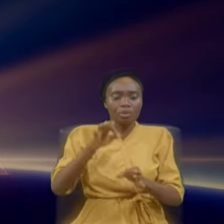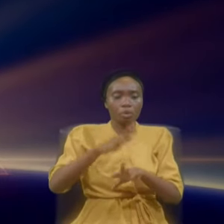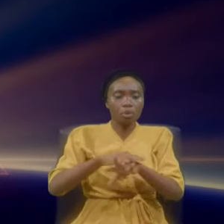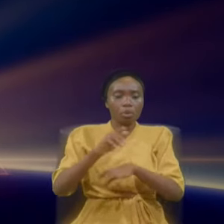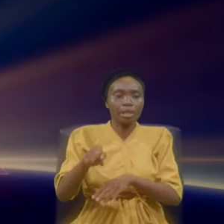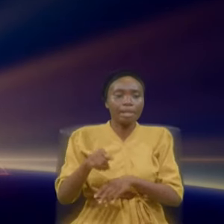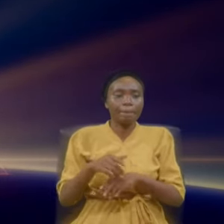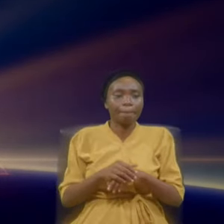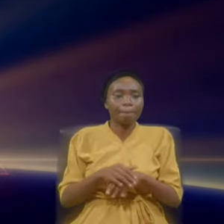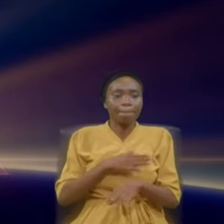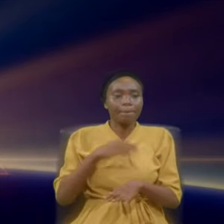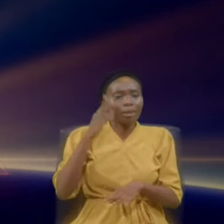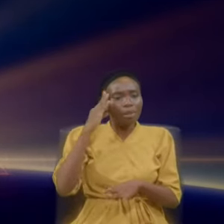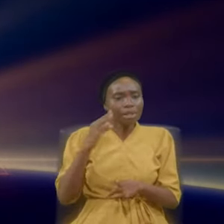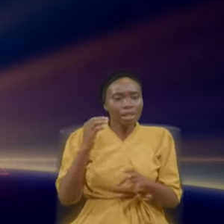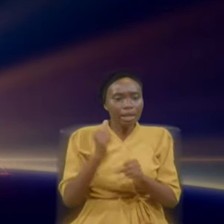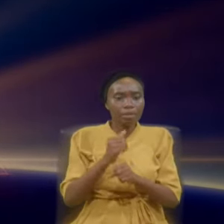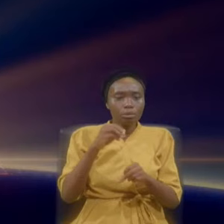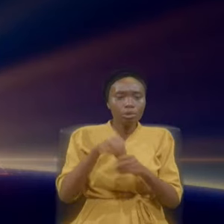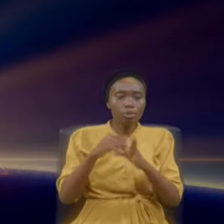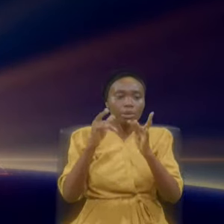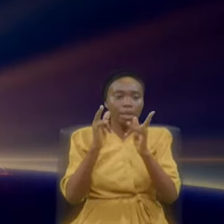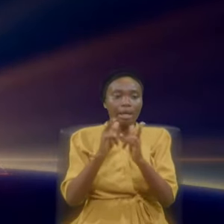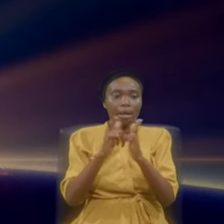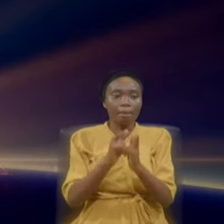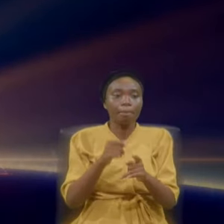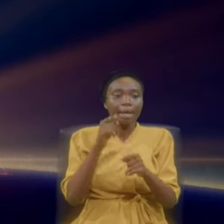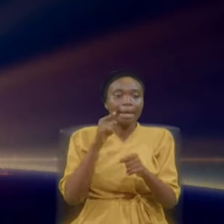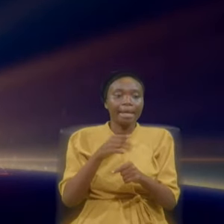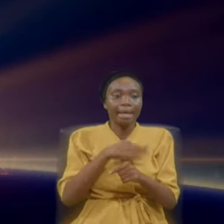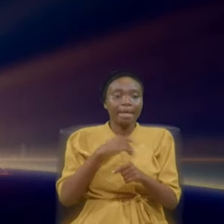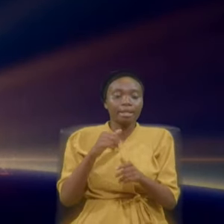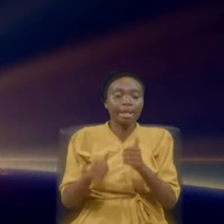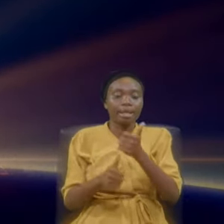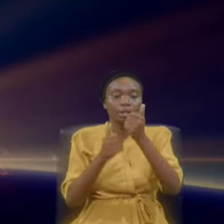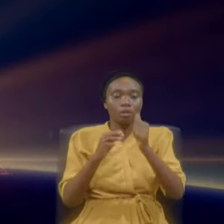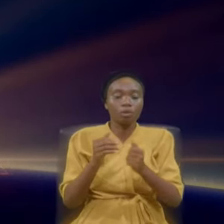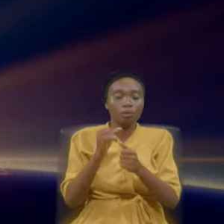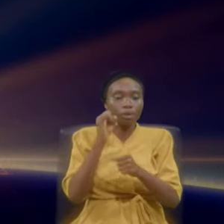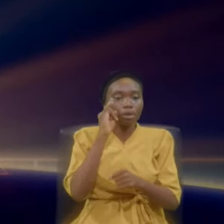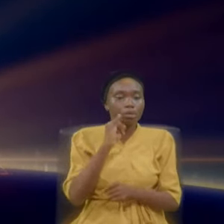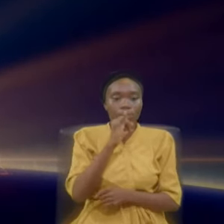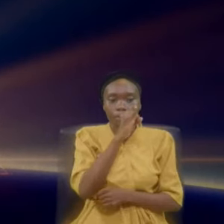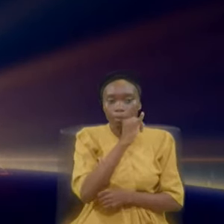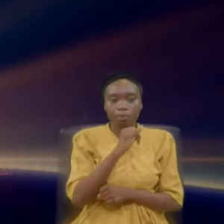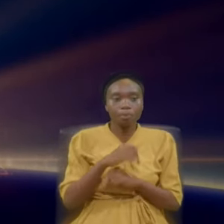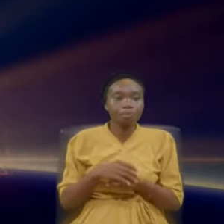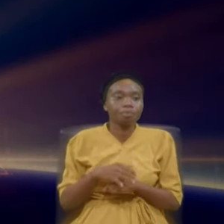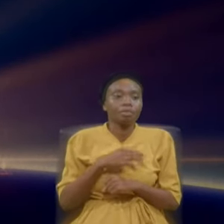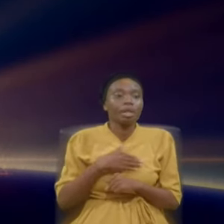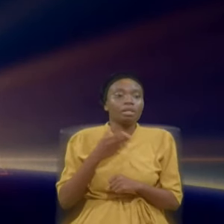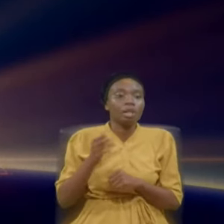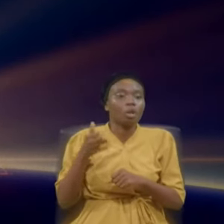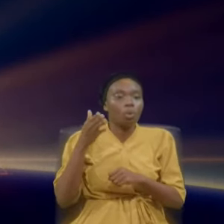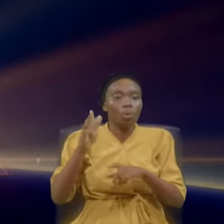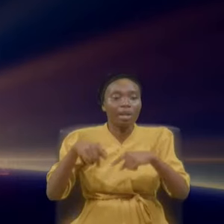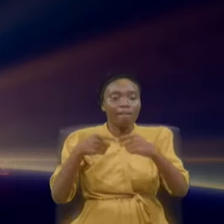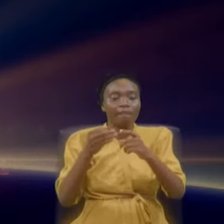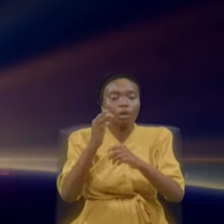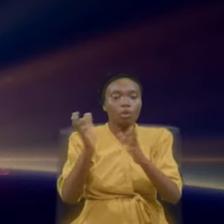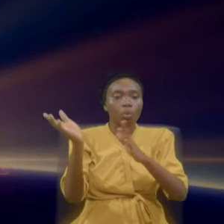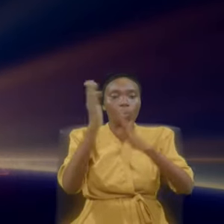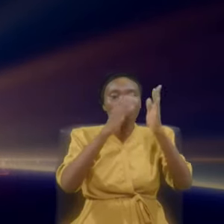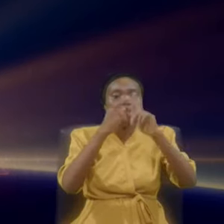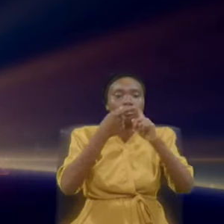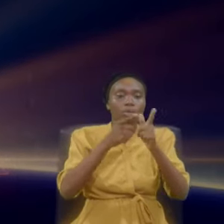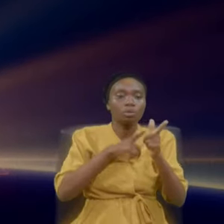them. And Moses gat him into the camp, he and the elders of Israel. And there went forth a wind